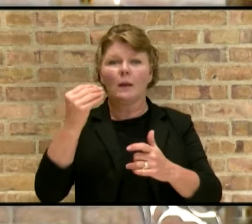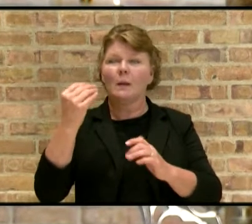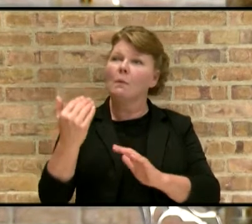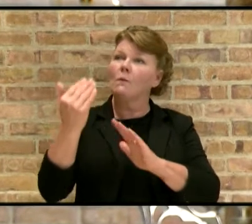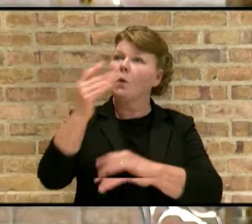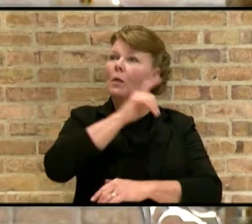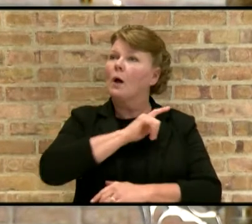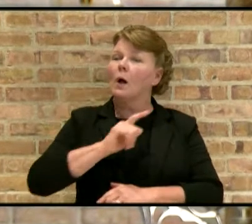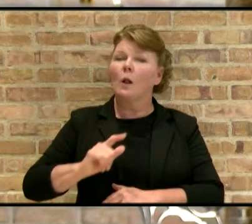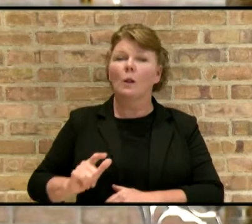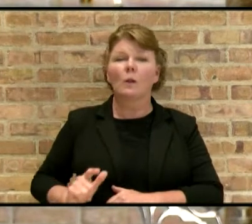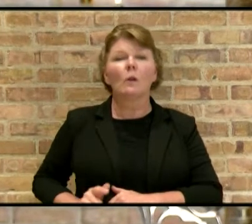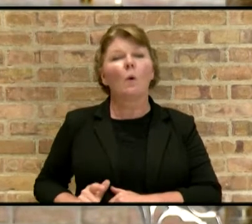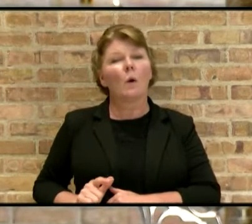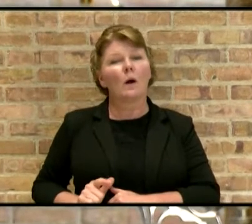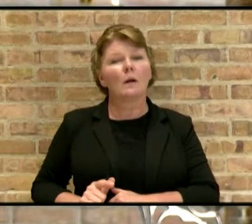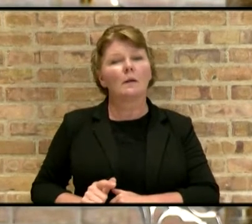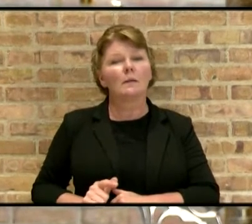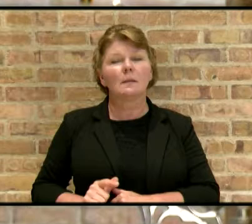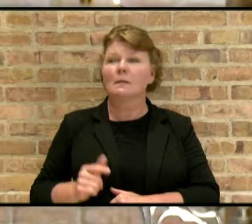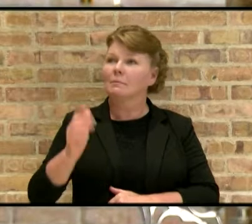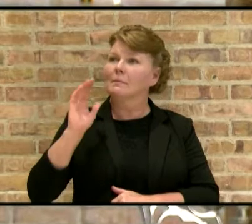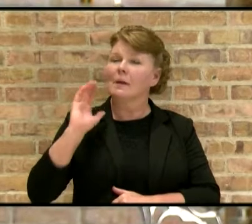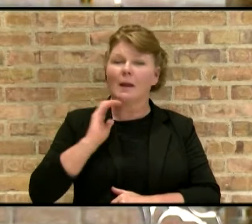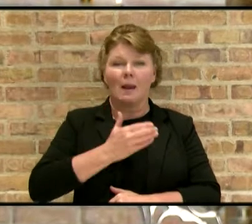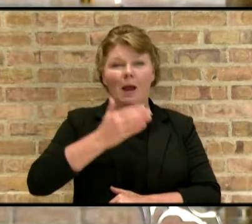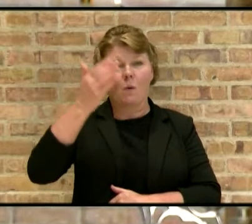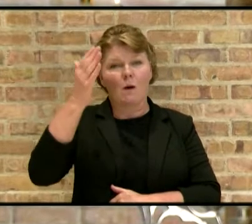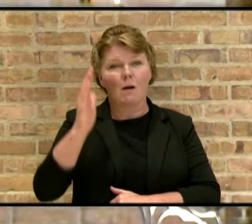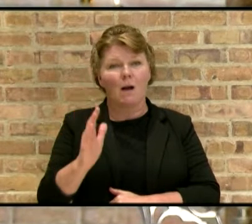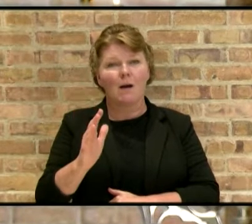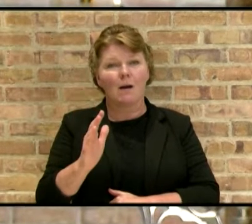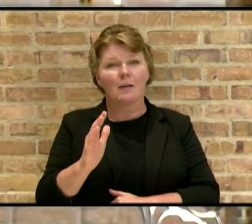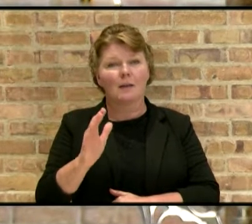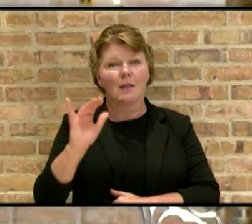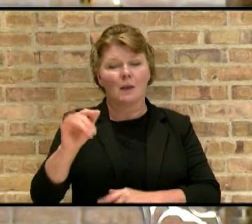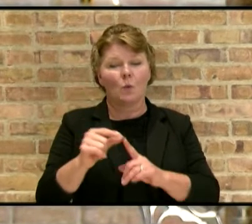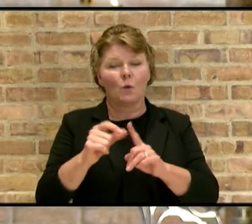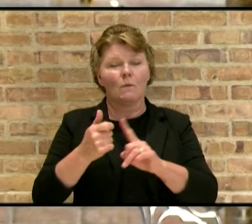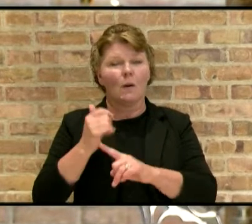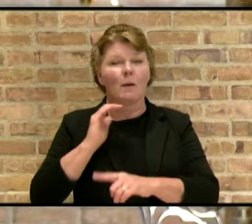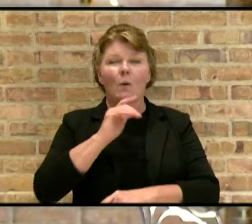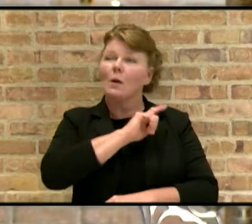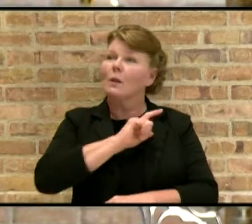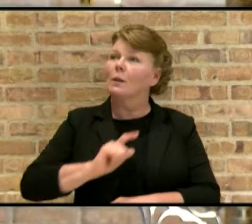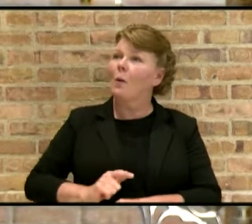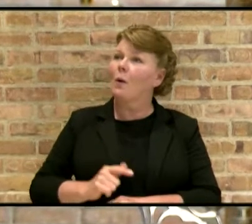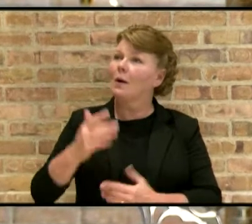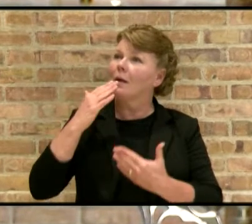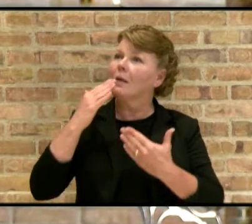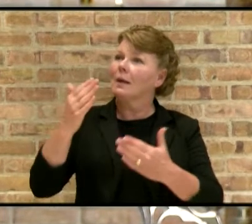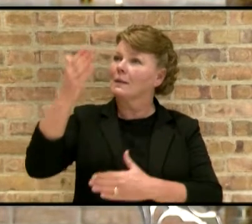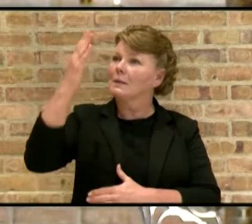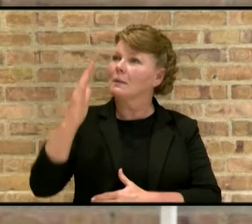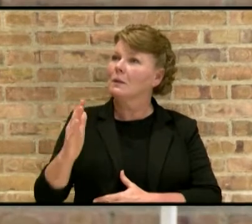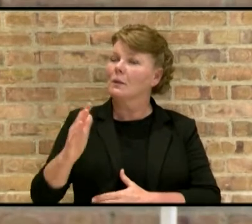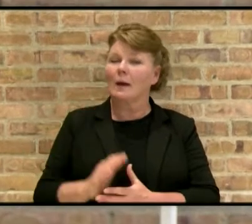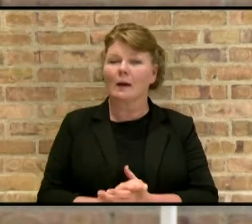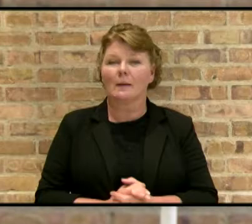the royal diadem in the hand of our God. This is the word of the Lord. Thanks be to God.